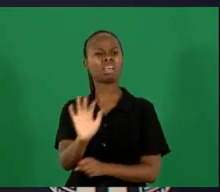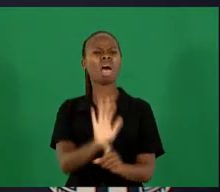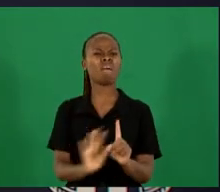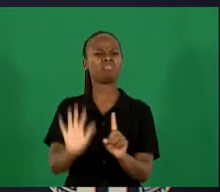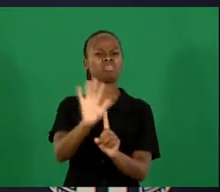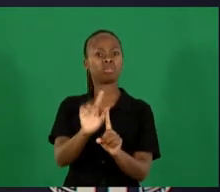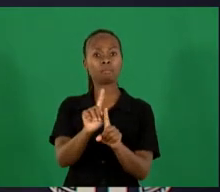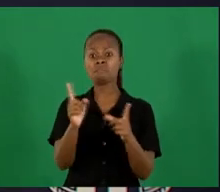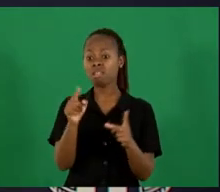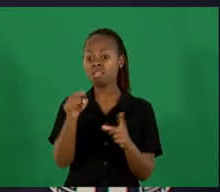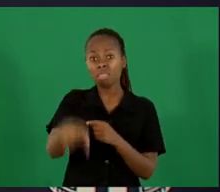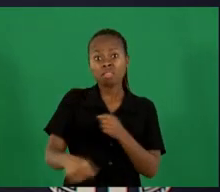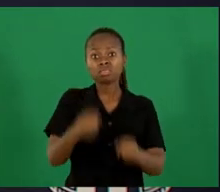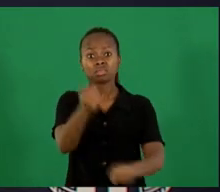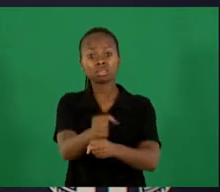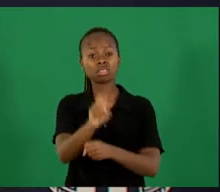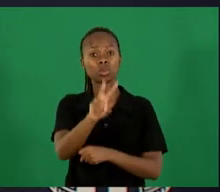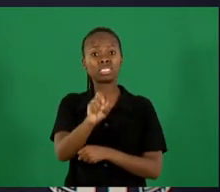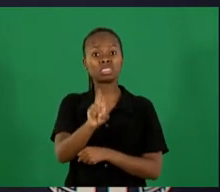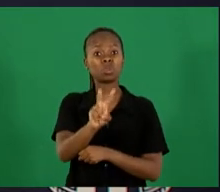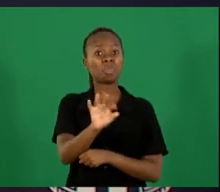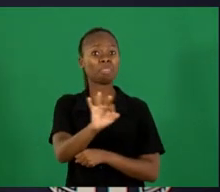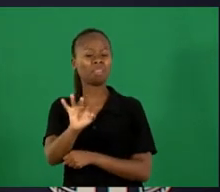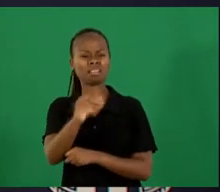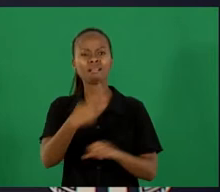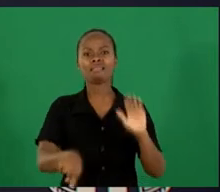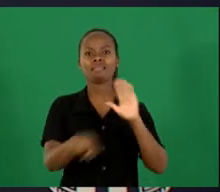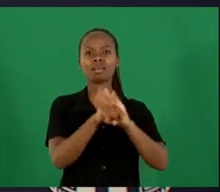be negative 2.7% in